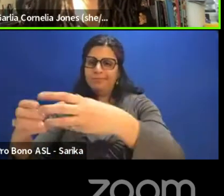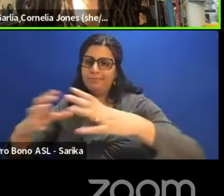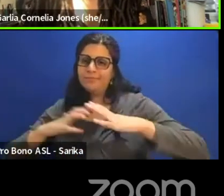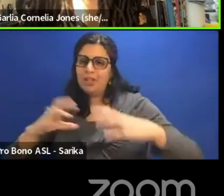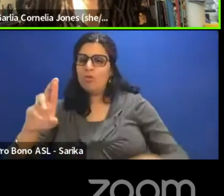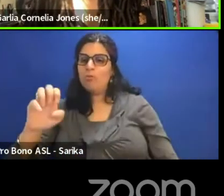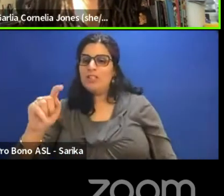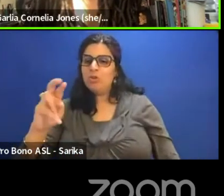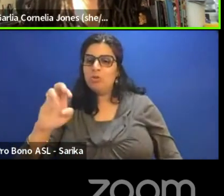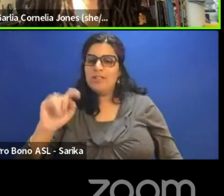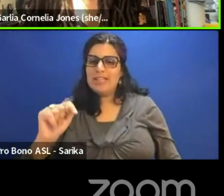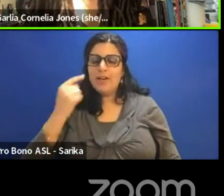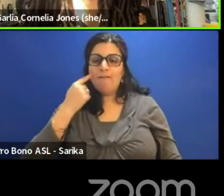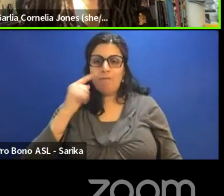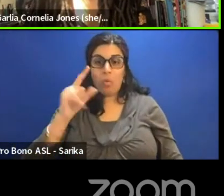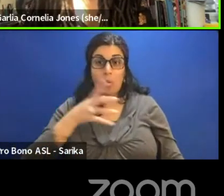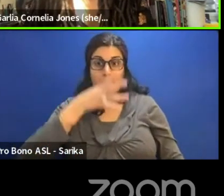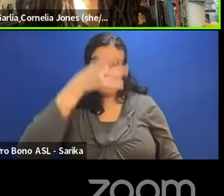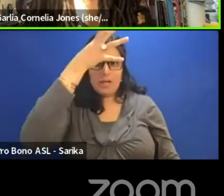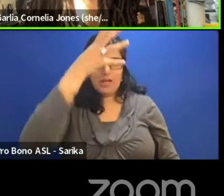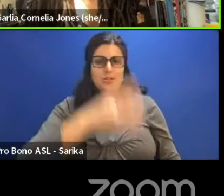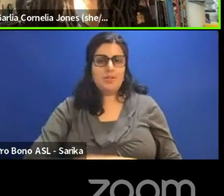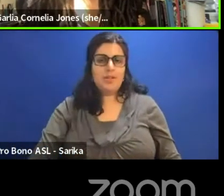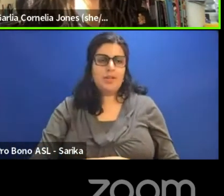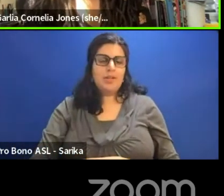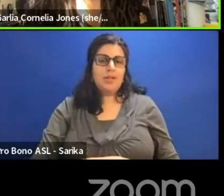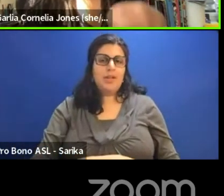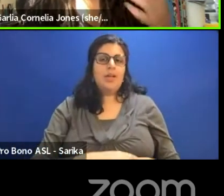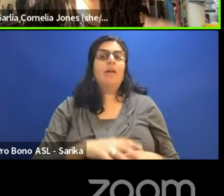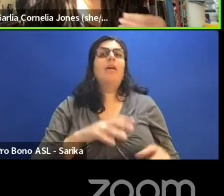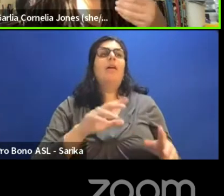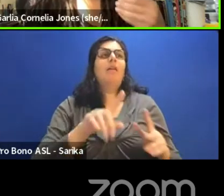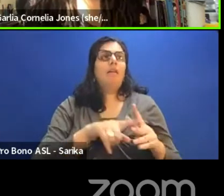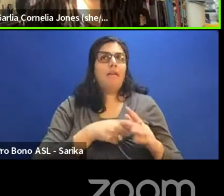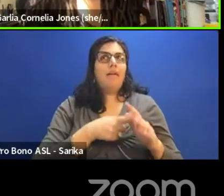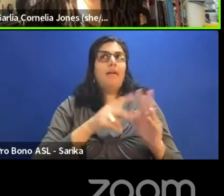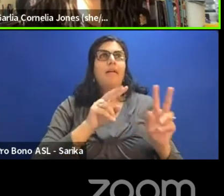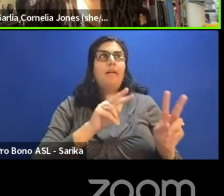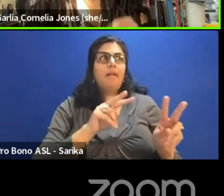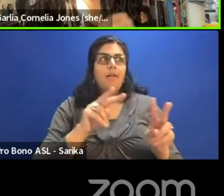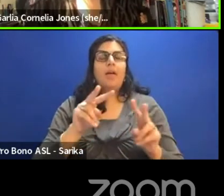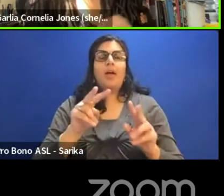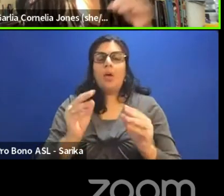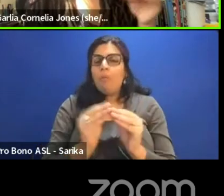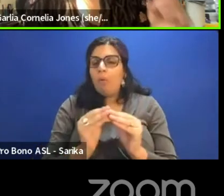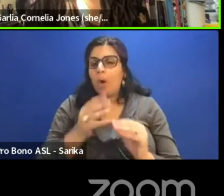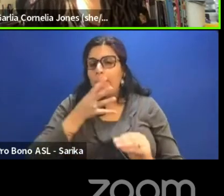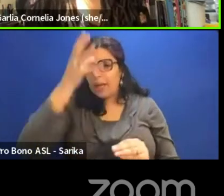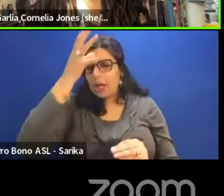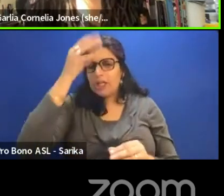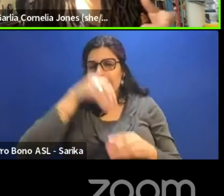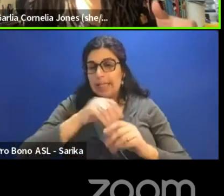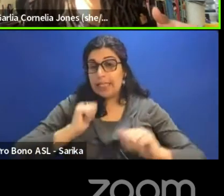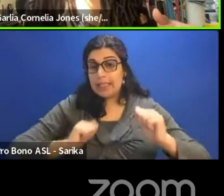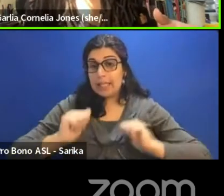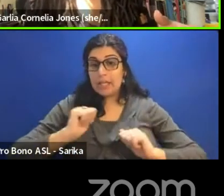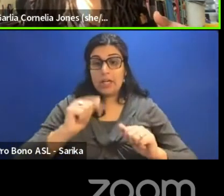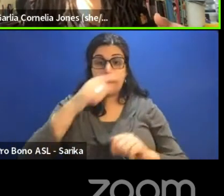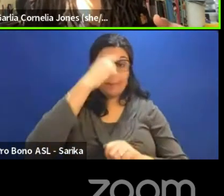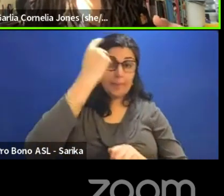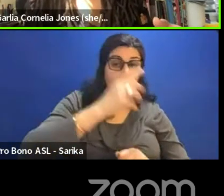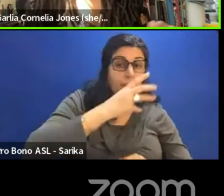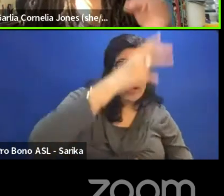And I was slowly exposed to more parents in the theater and more Black